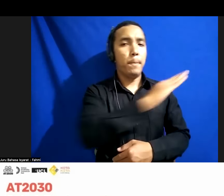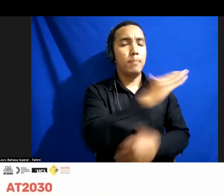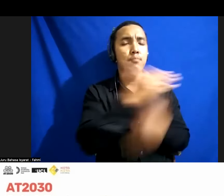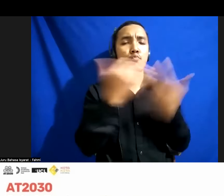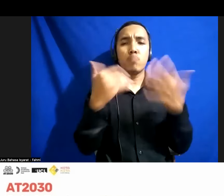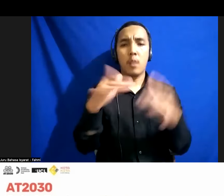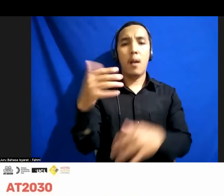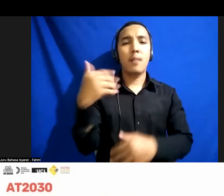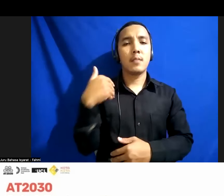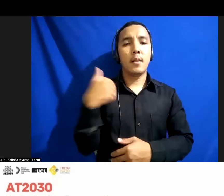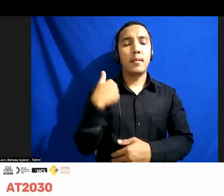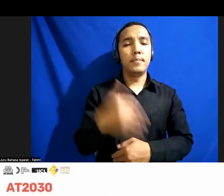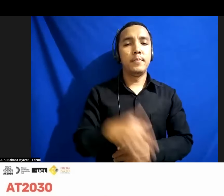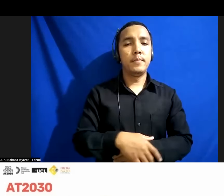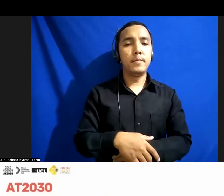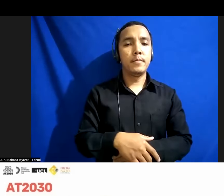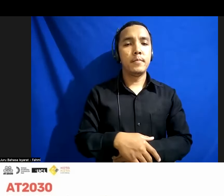And